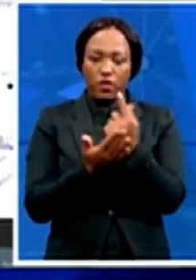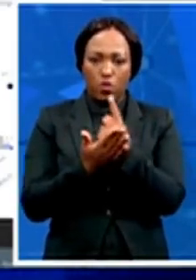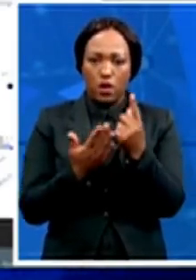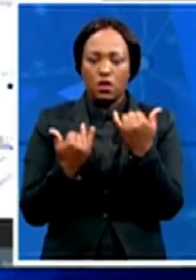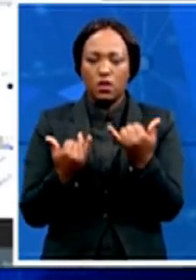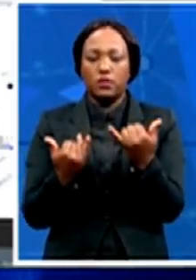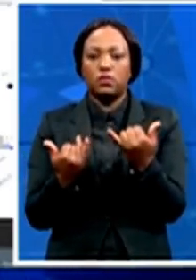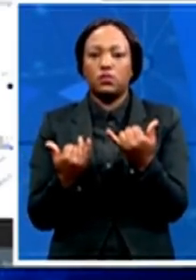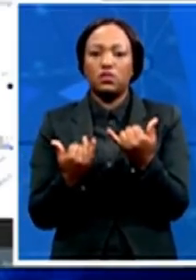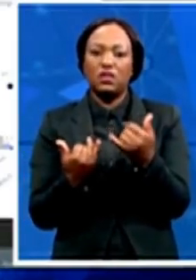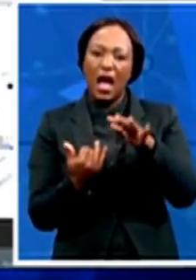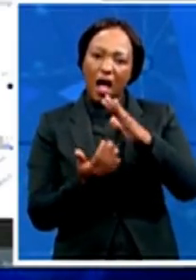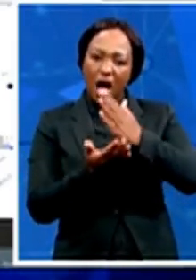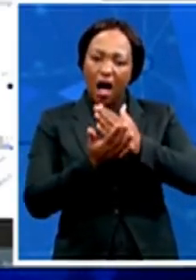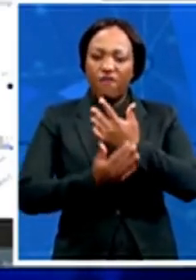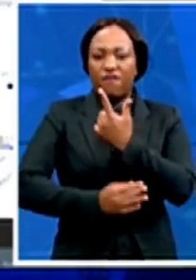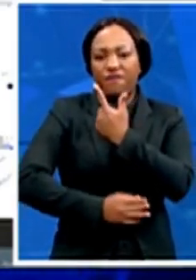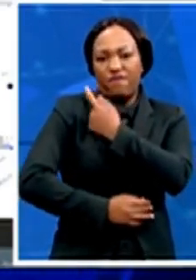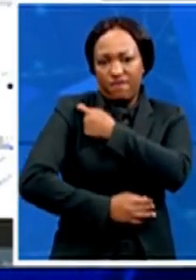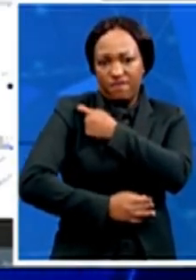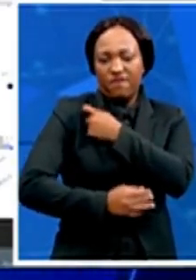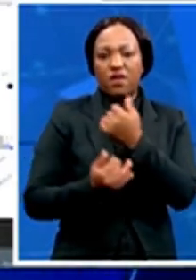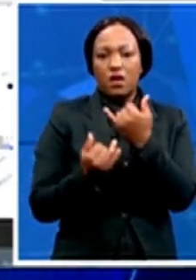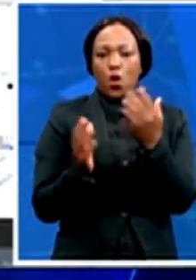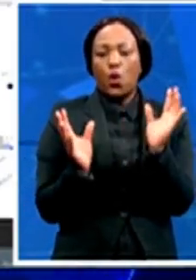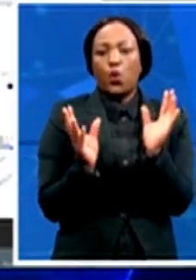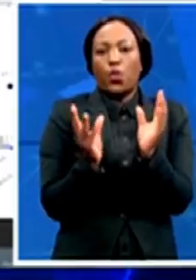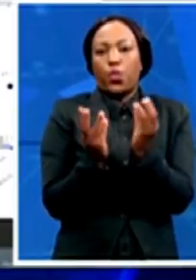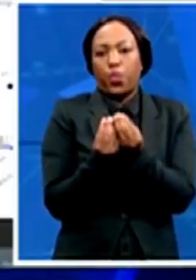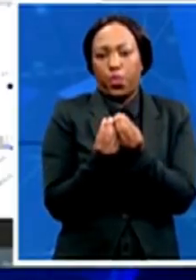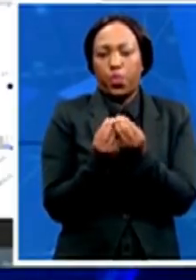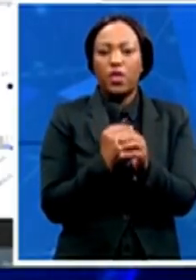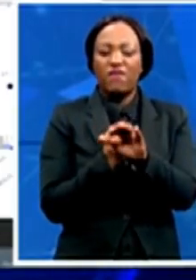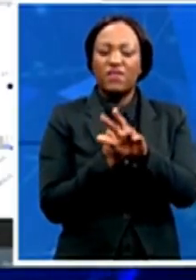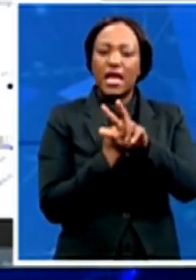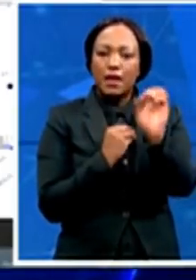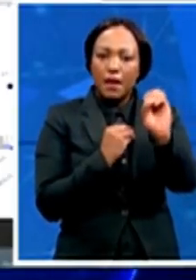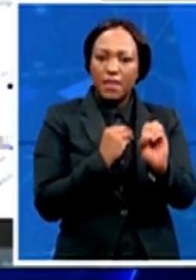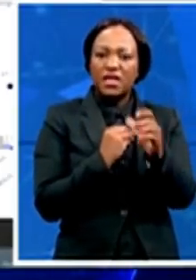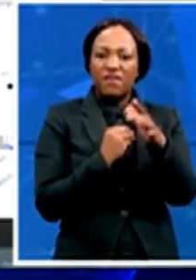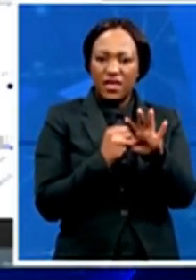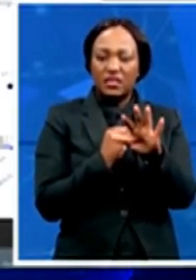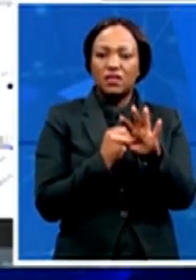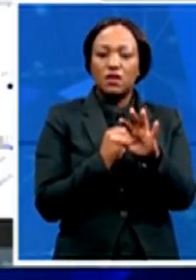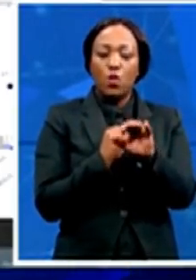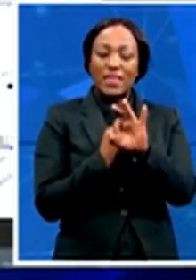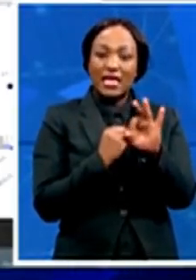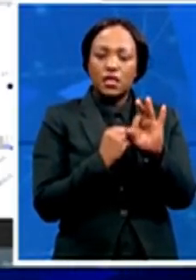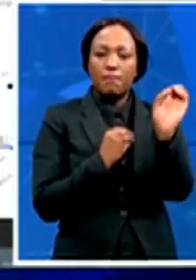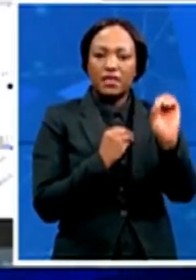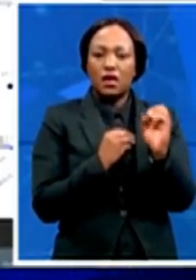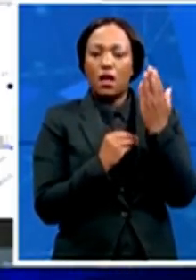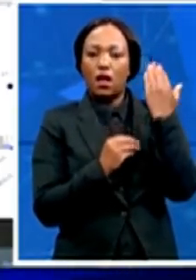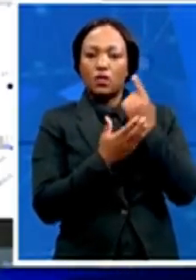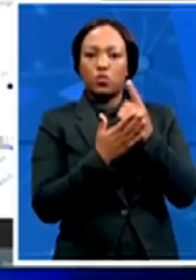getting less. Last week it was 58% partially vaccinated. This week is 33%. Last week we had fully vaccinated, only